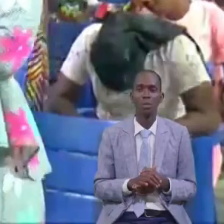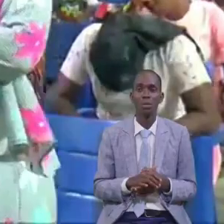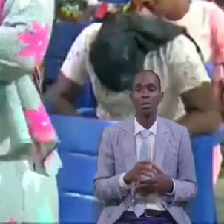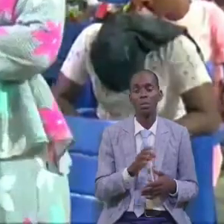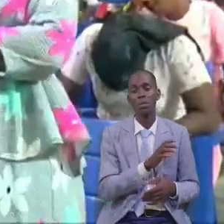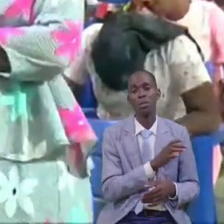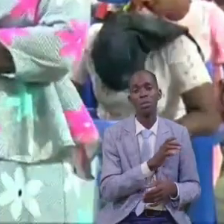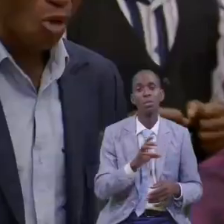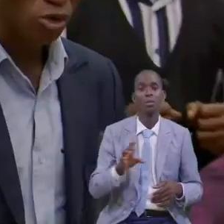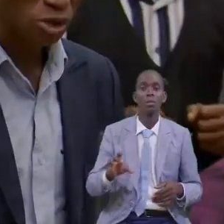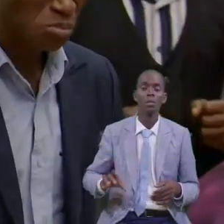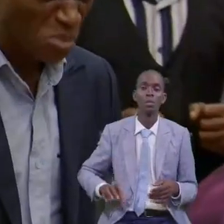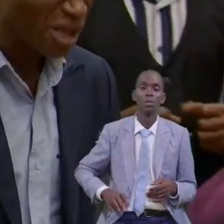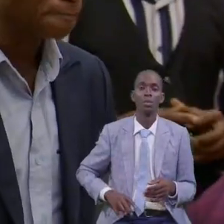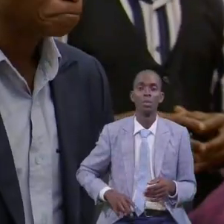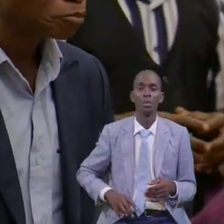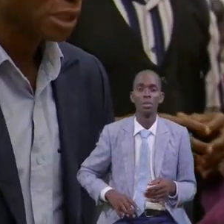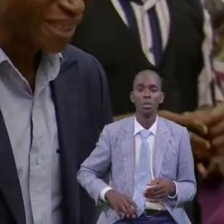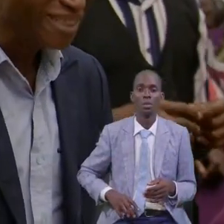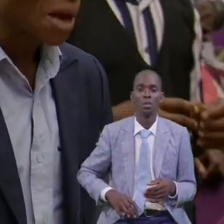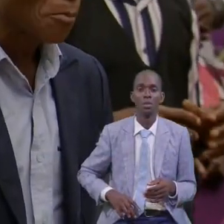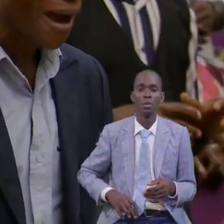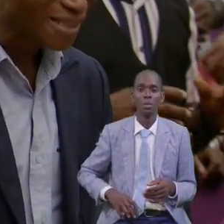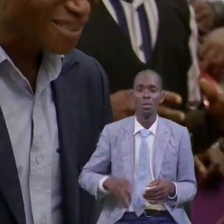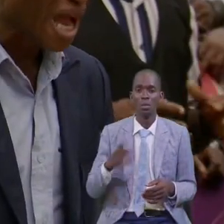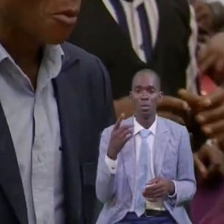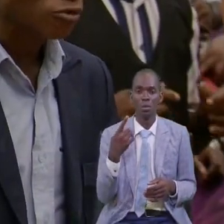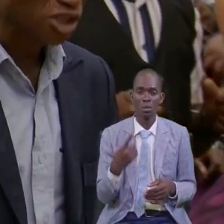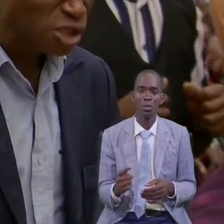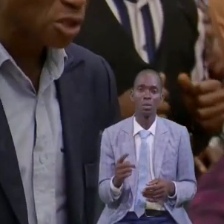Christ, the model